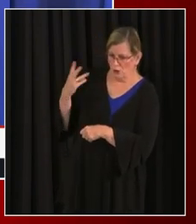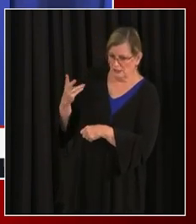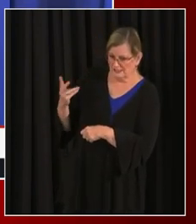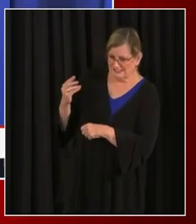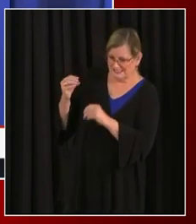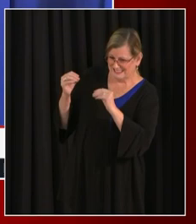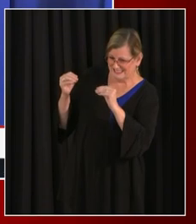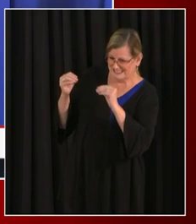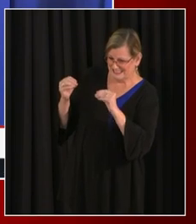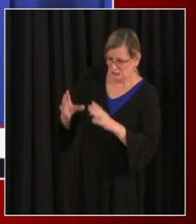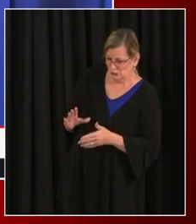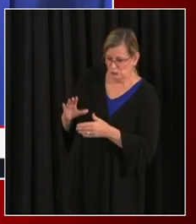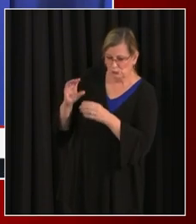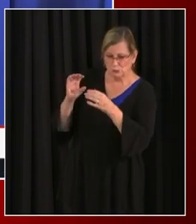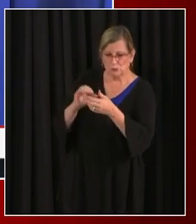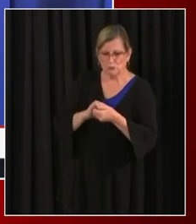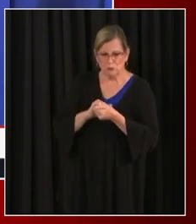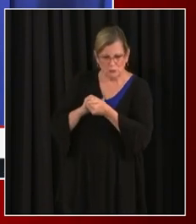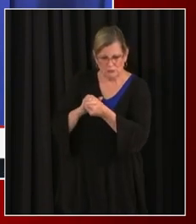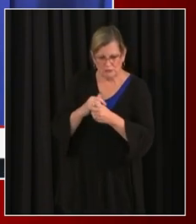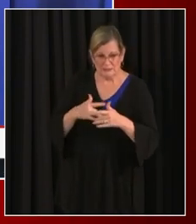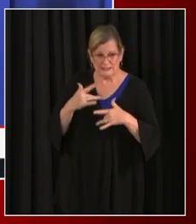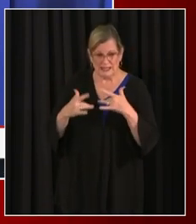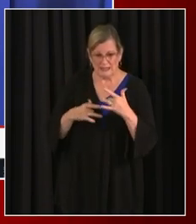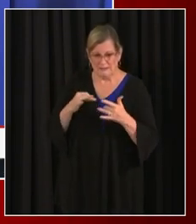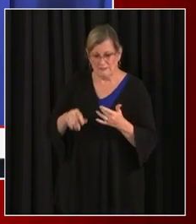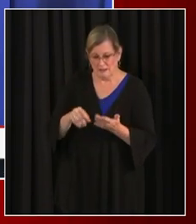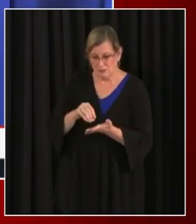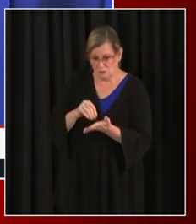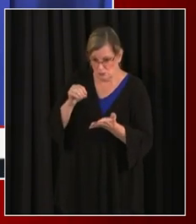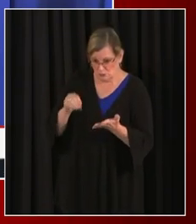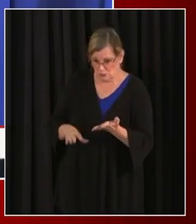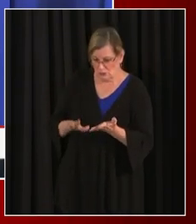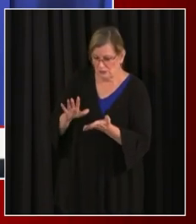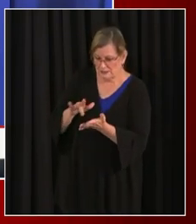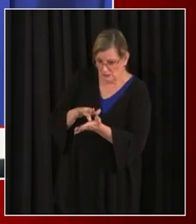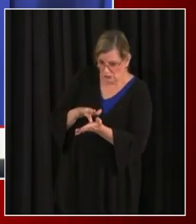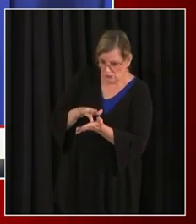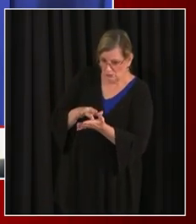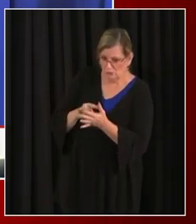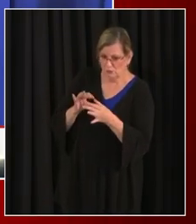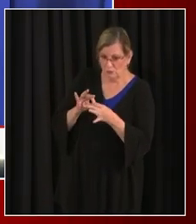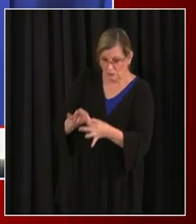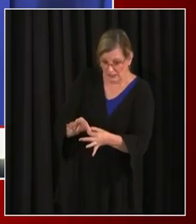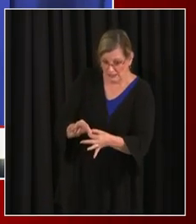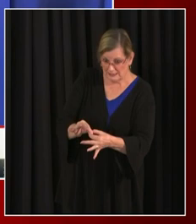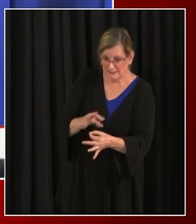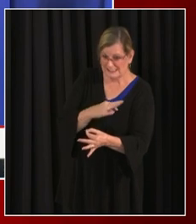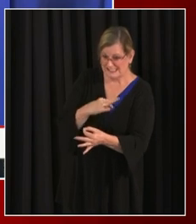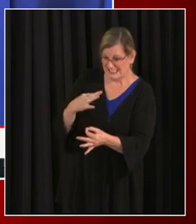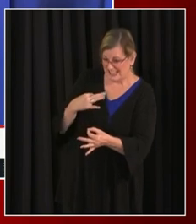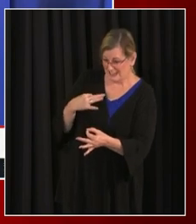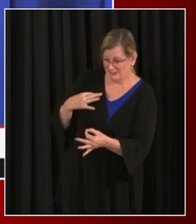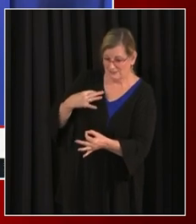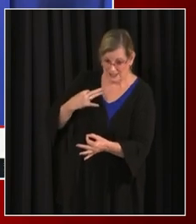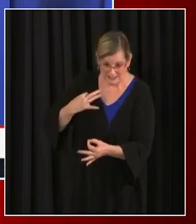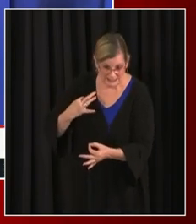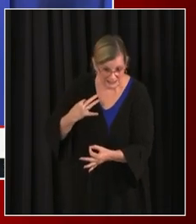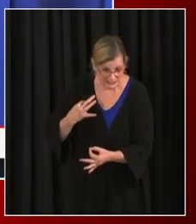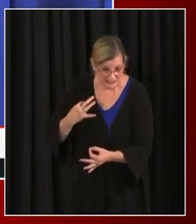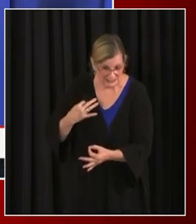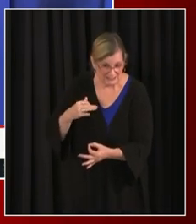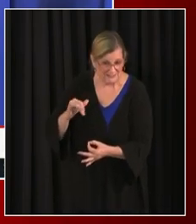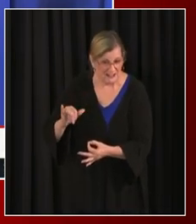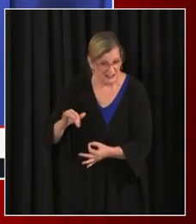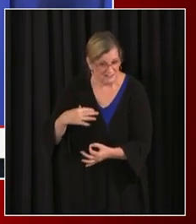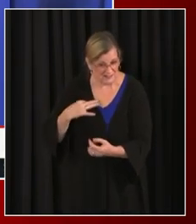on the status of our student support centers as it relates to staff volunteering. This is a